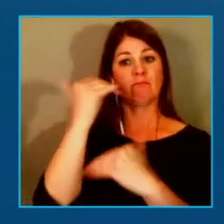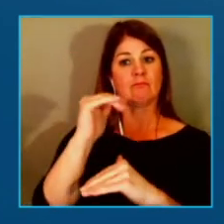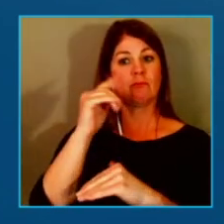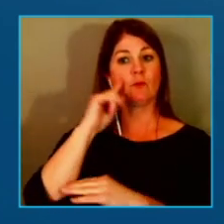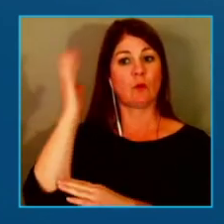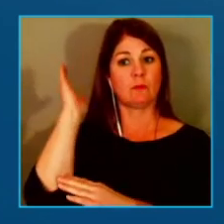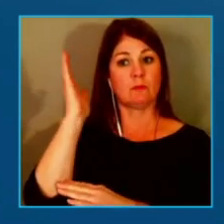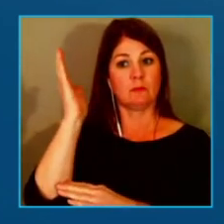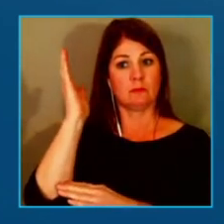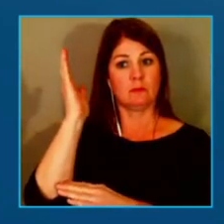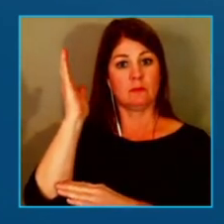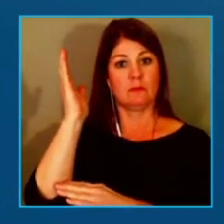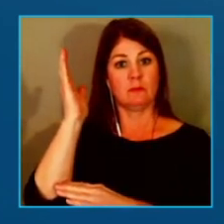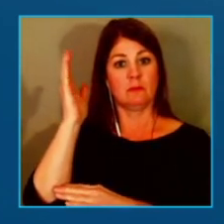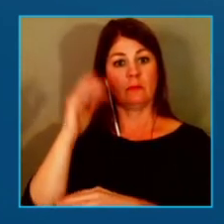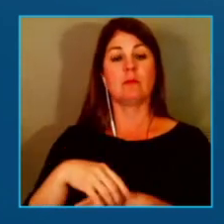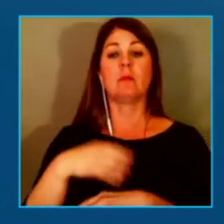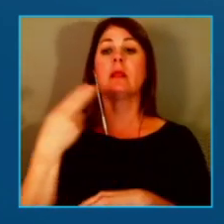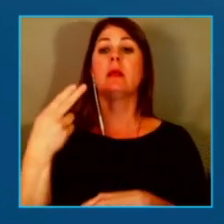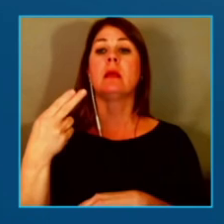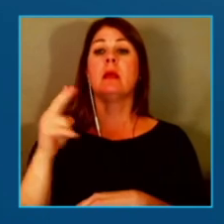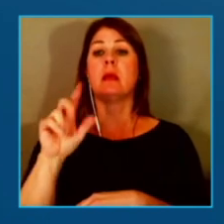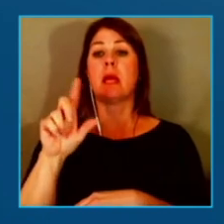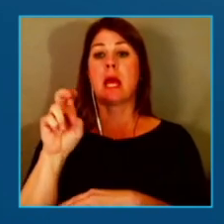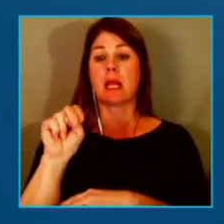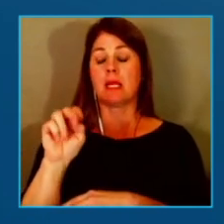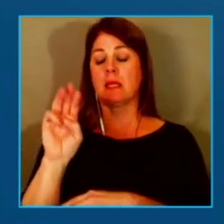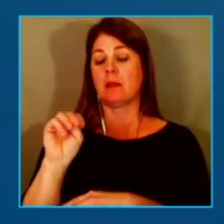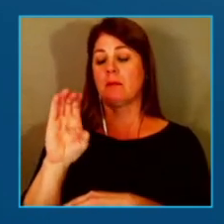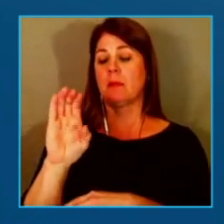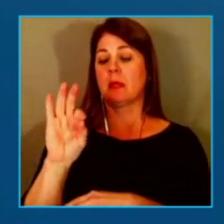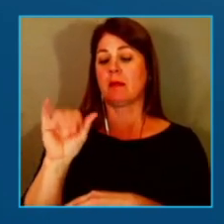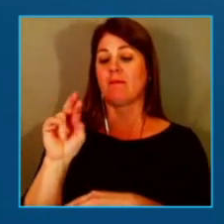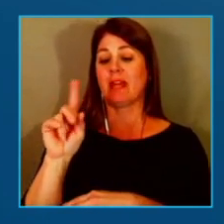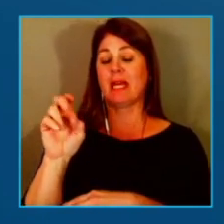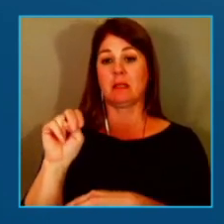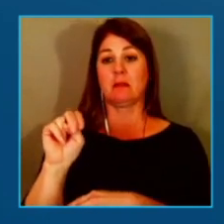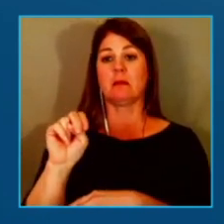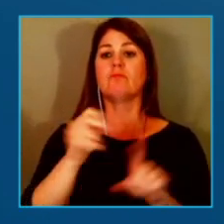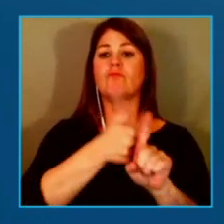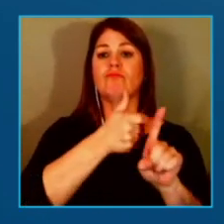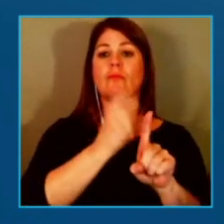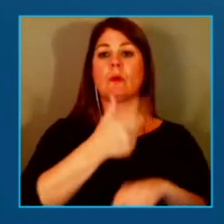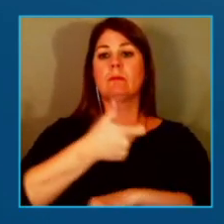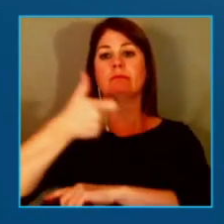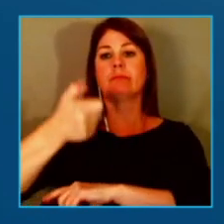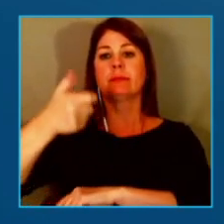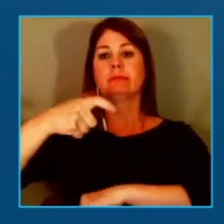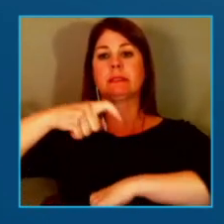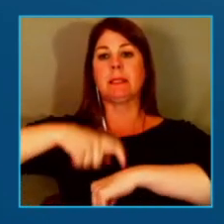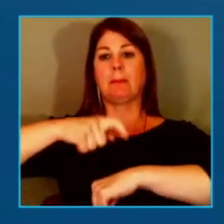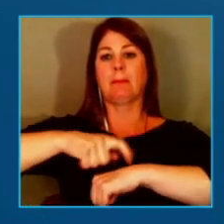parliamentarian, Helen McFadden, will keep track of the time and will give you a